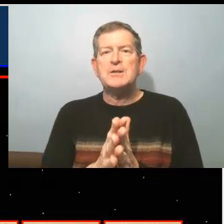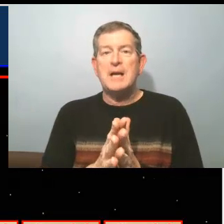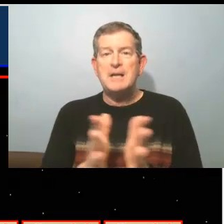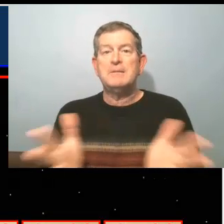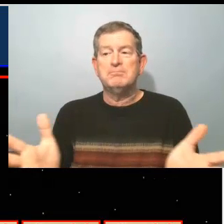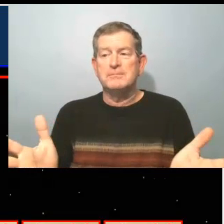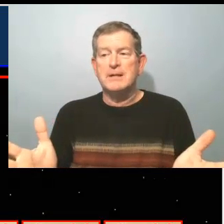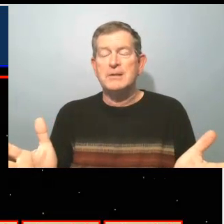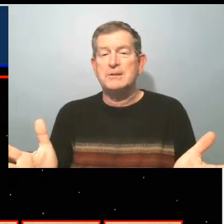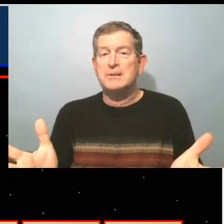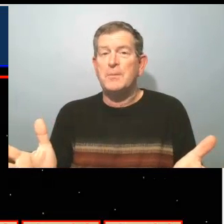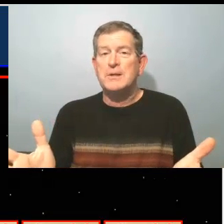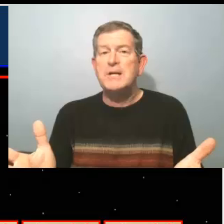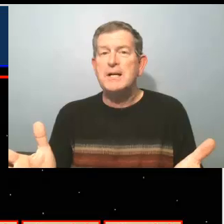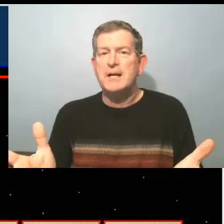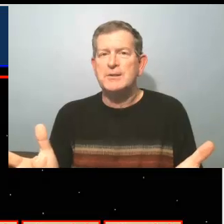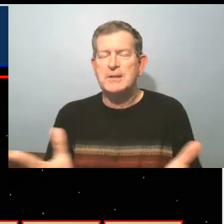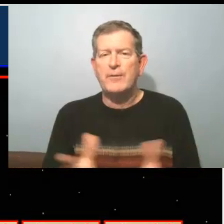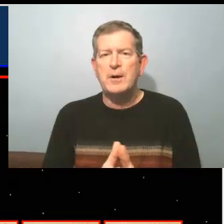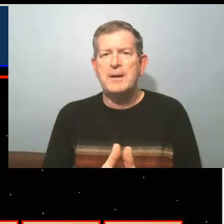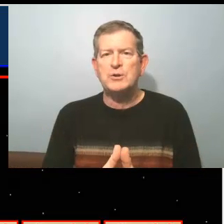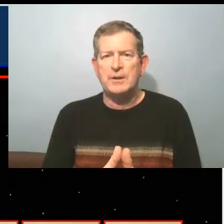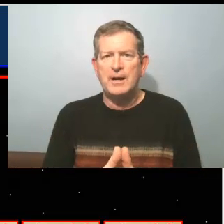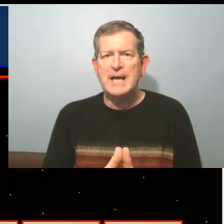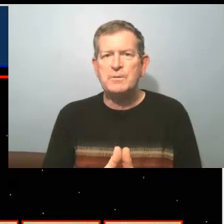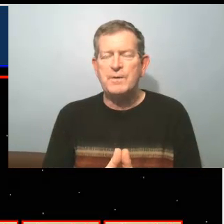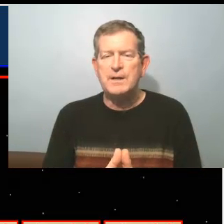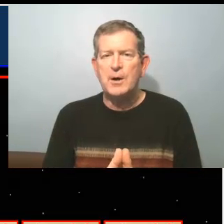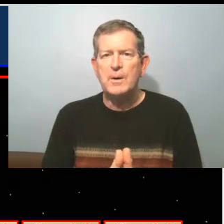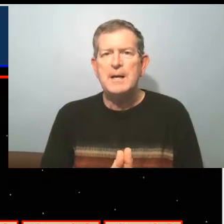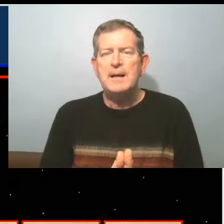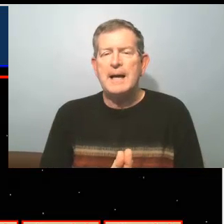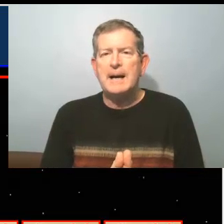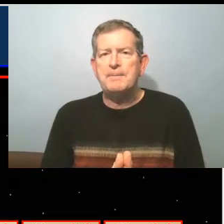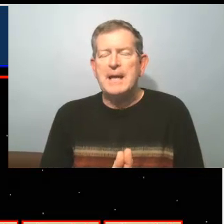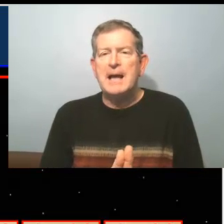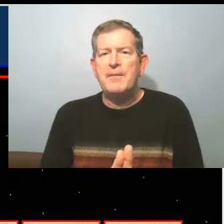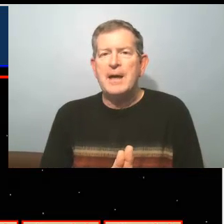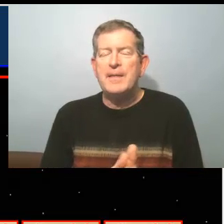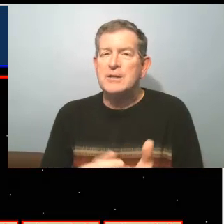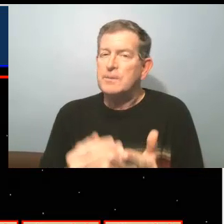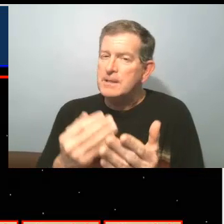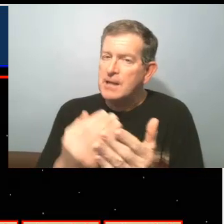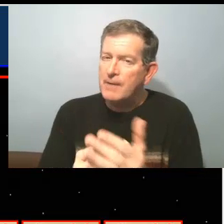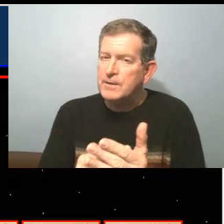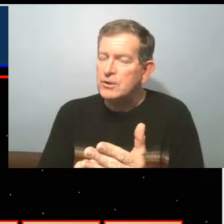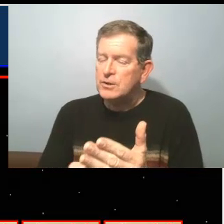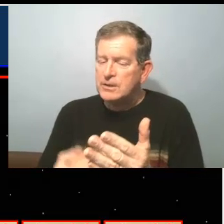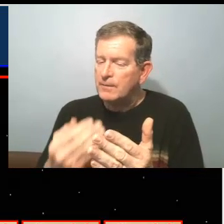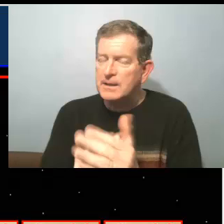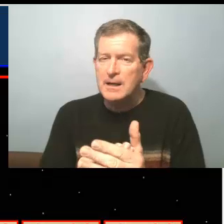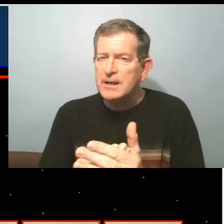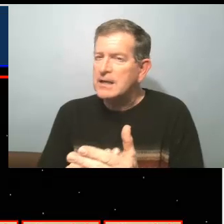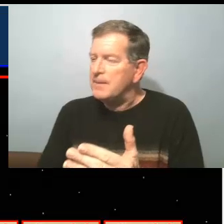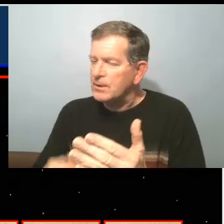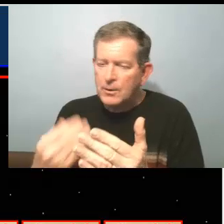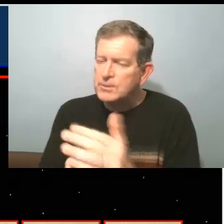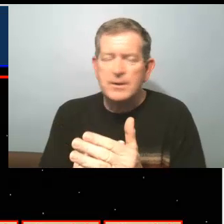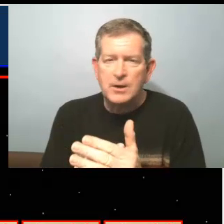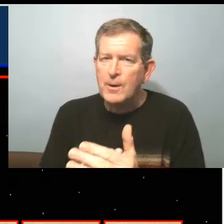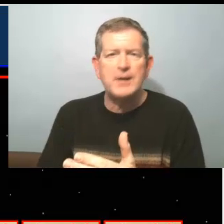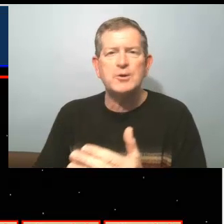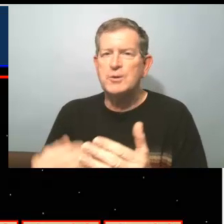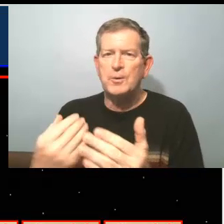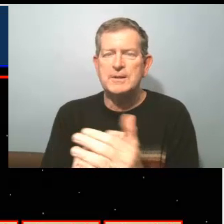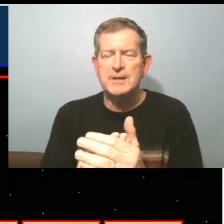is somewhat tedious, as I've already mentioned in the last video. and that it's going to be tough to get yourself to keep your